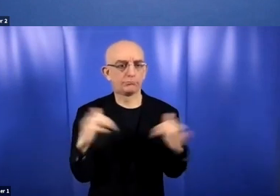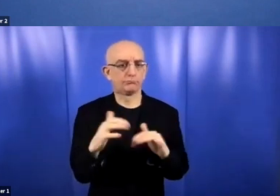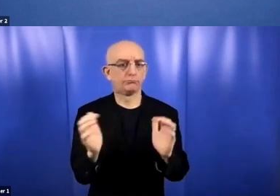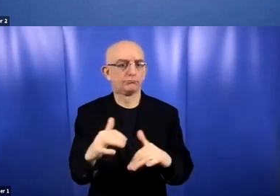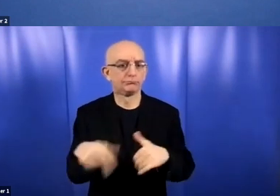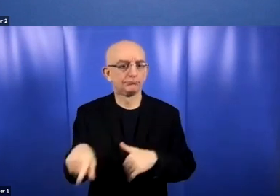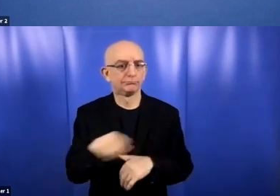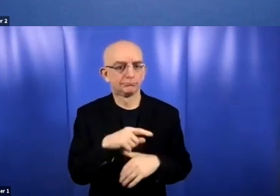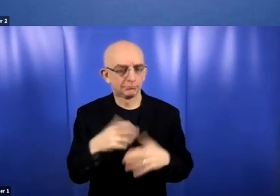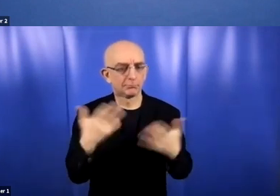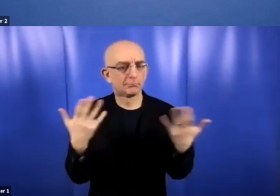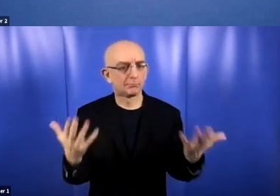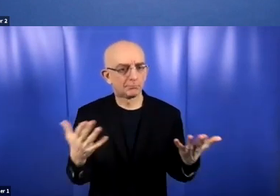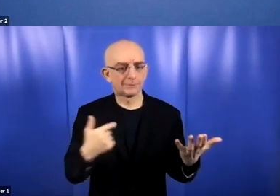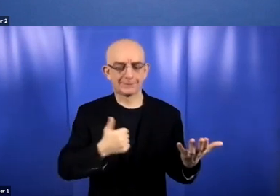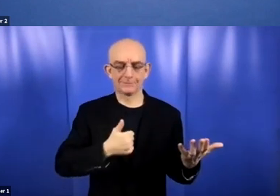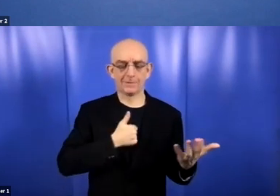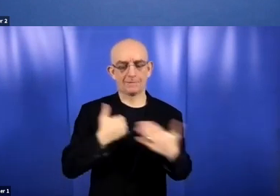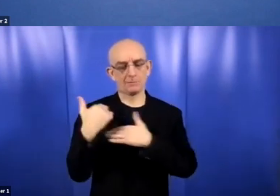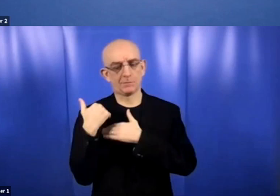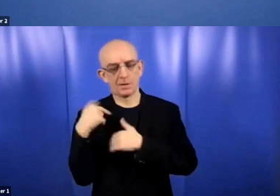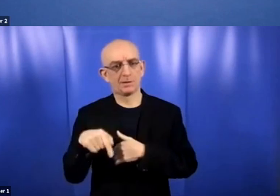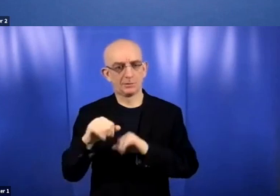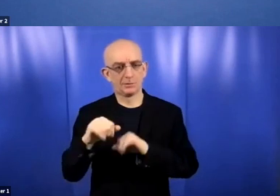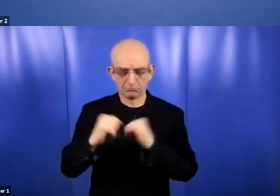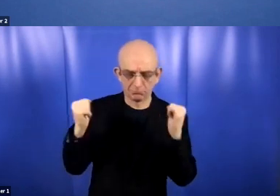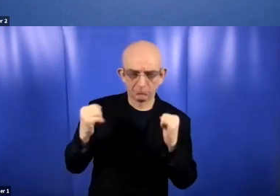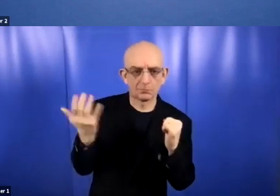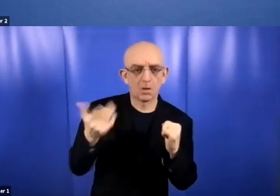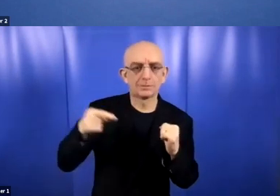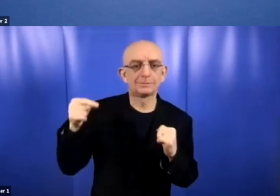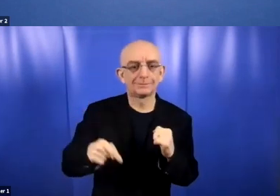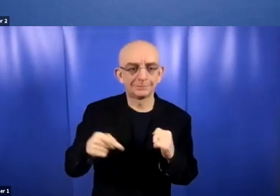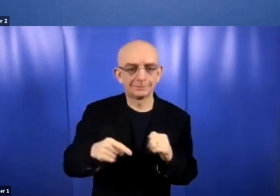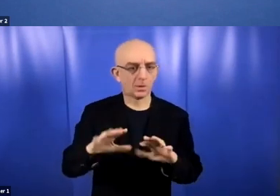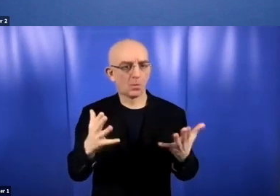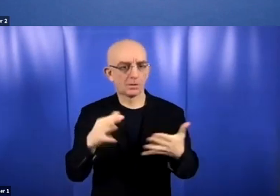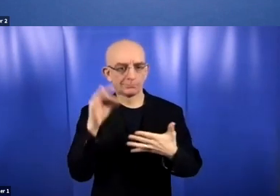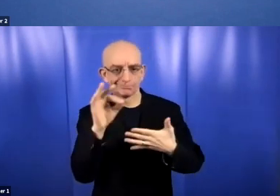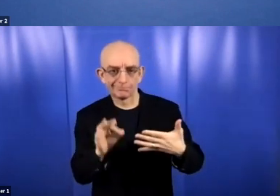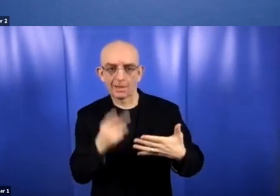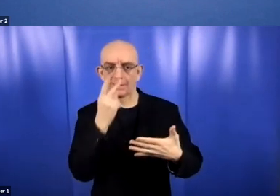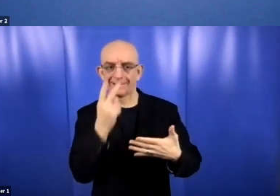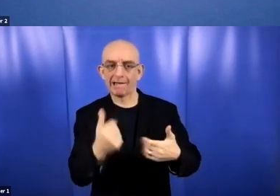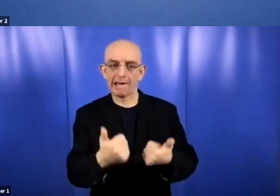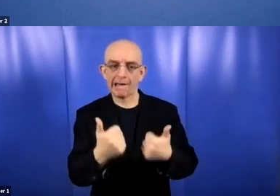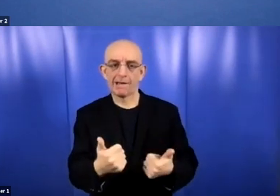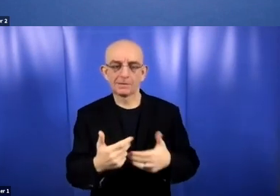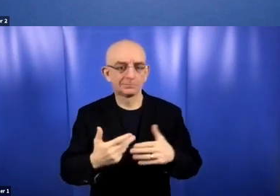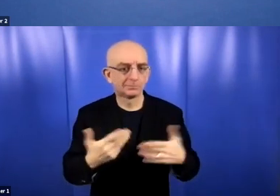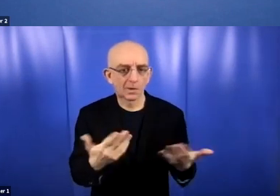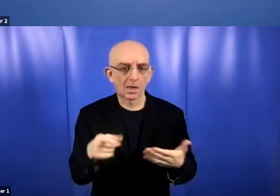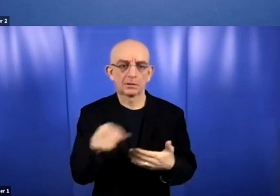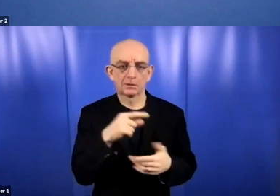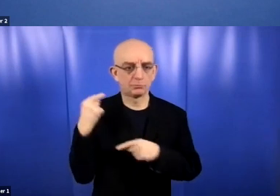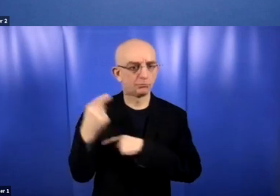set around what does the evidence for this concept of self-reliance actually look like. Another